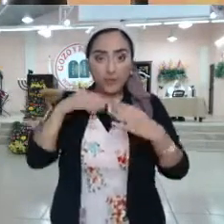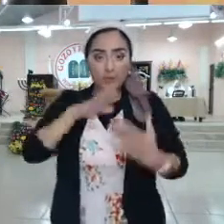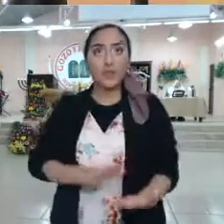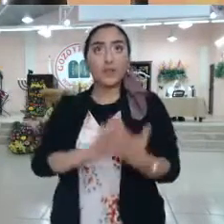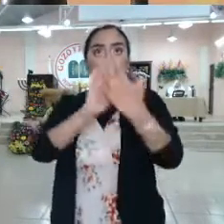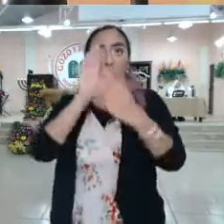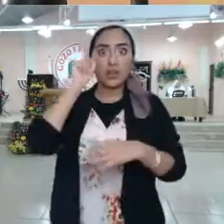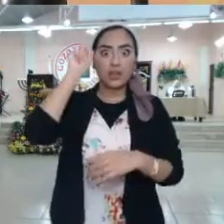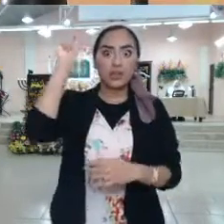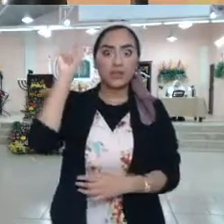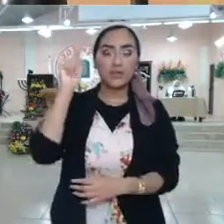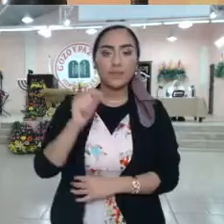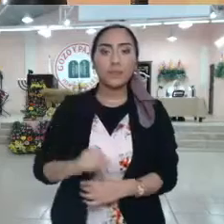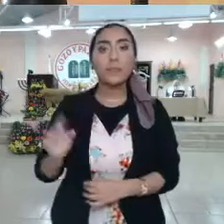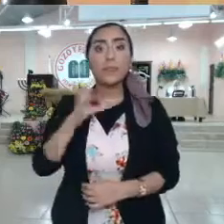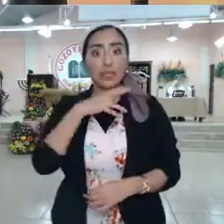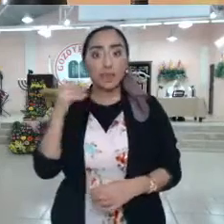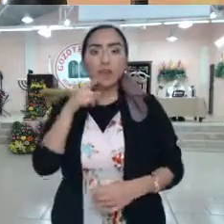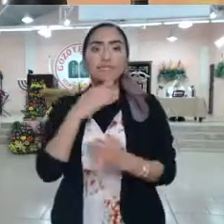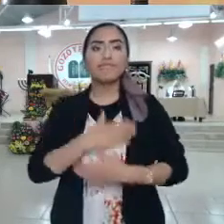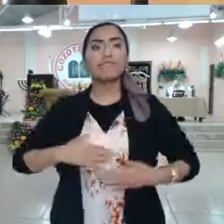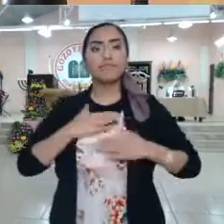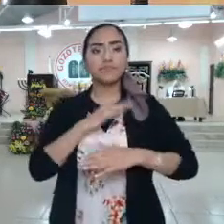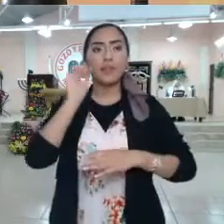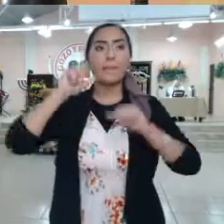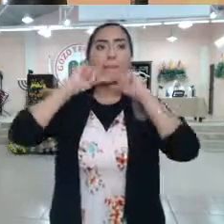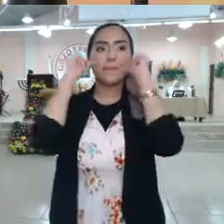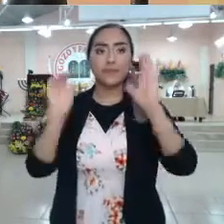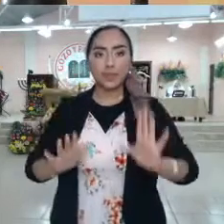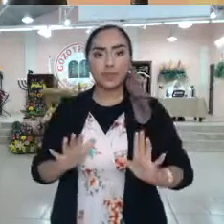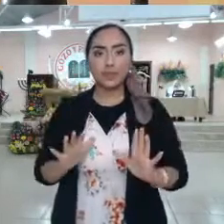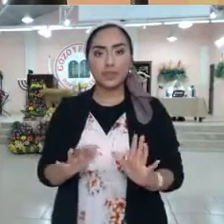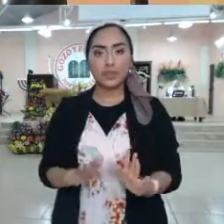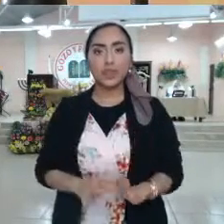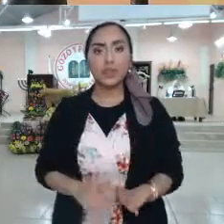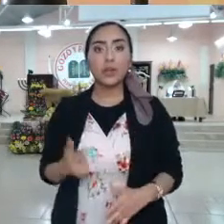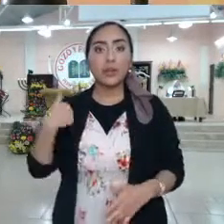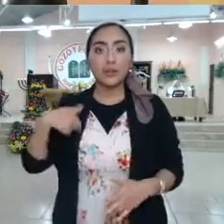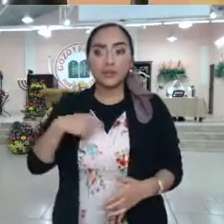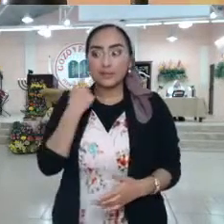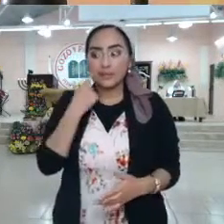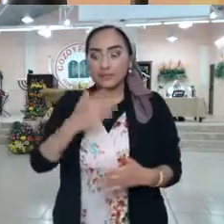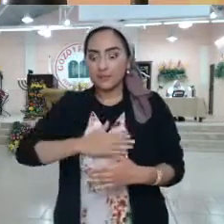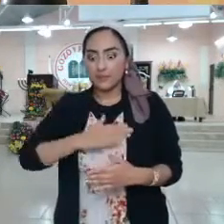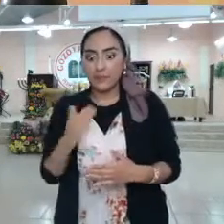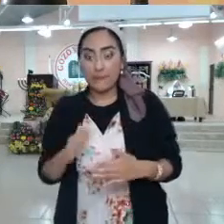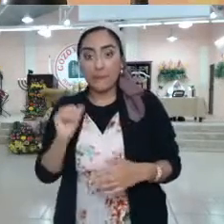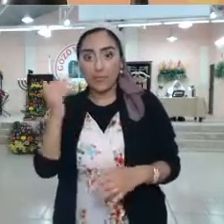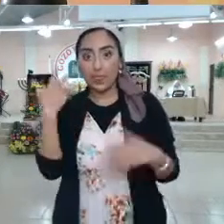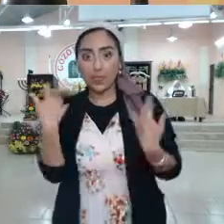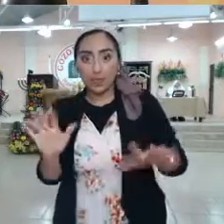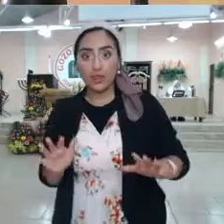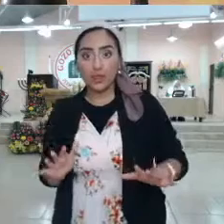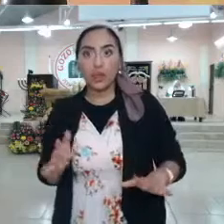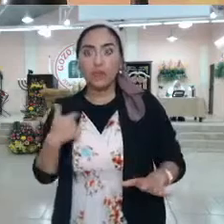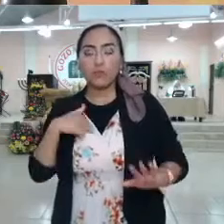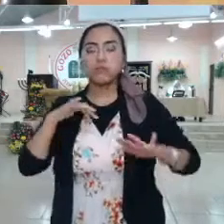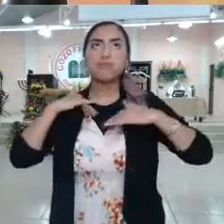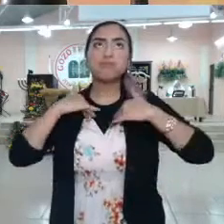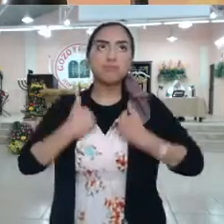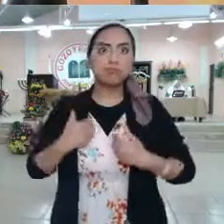are accepted in His presence, and then you enjoy of His blessings. We just, out of